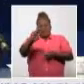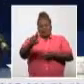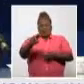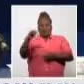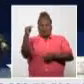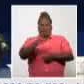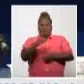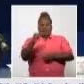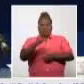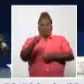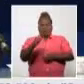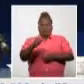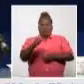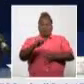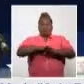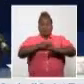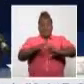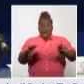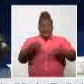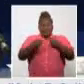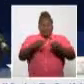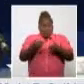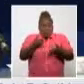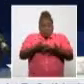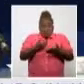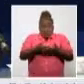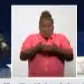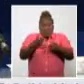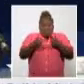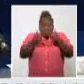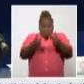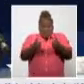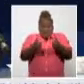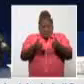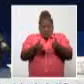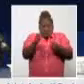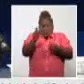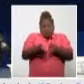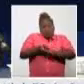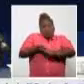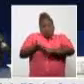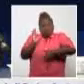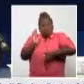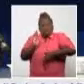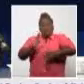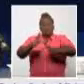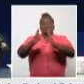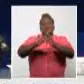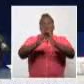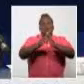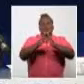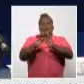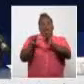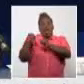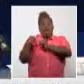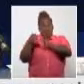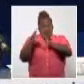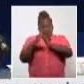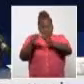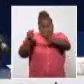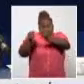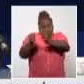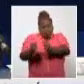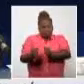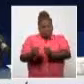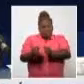and goes to his home where remains in restriction of movements and of visits, with follow-up by the family